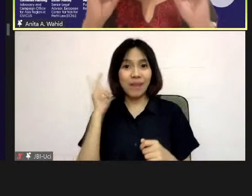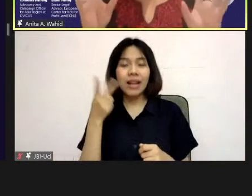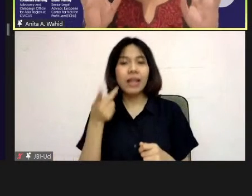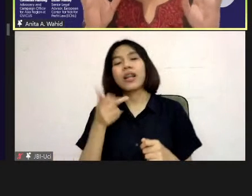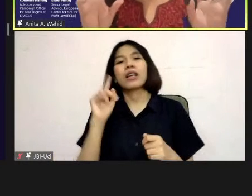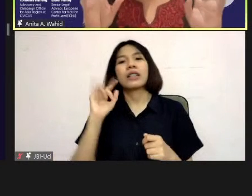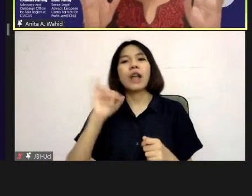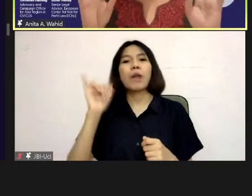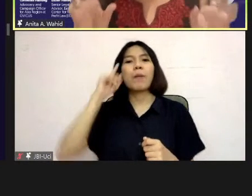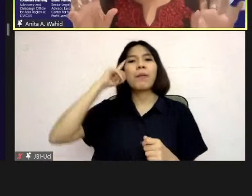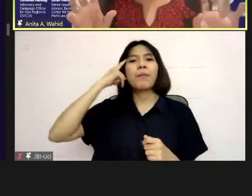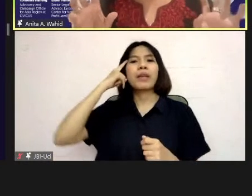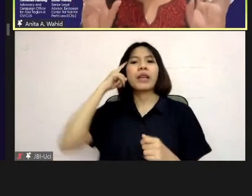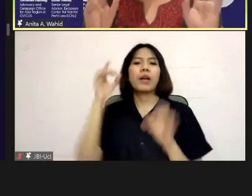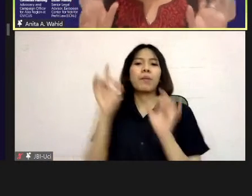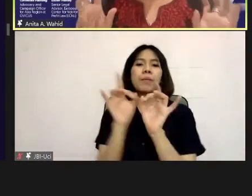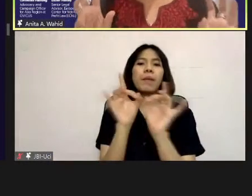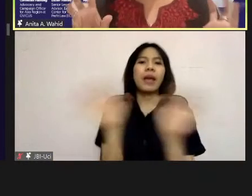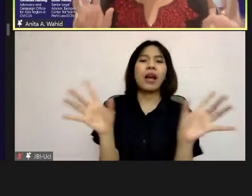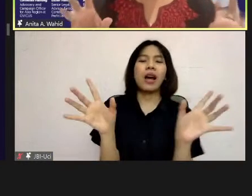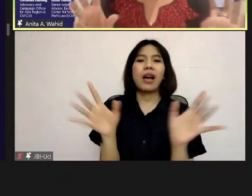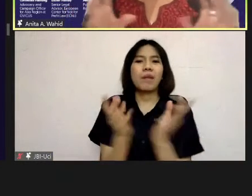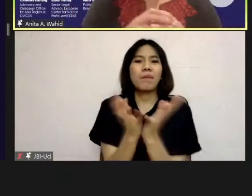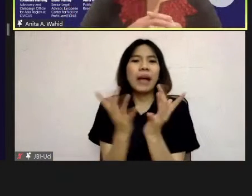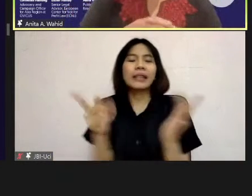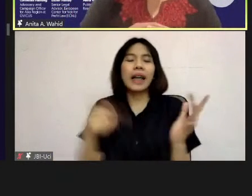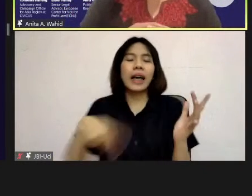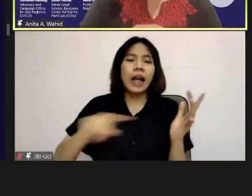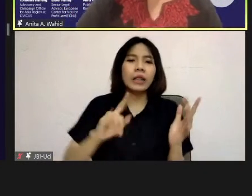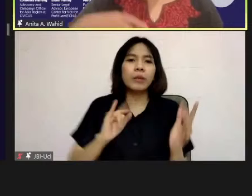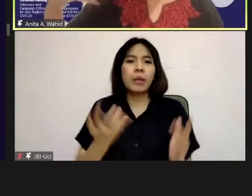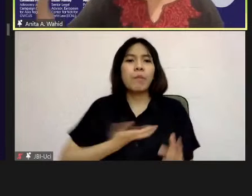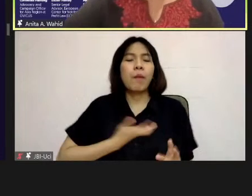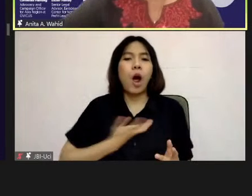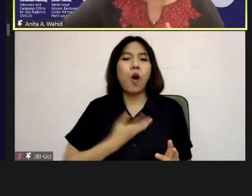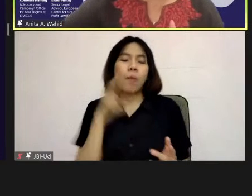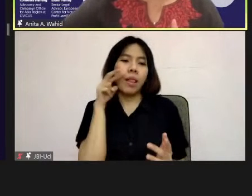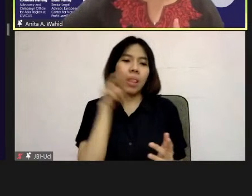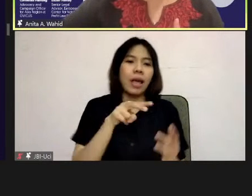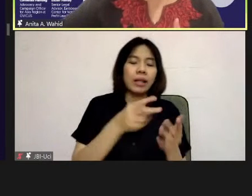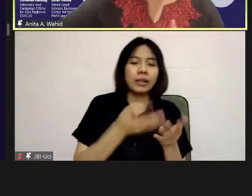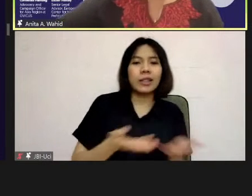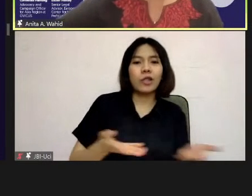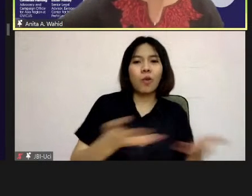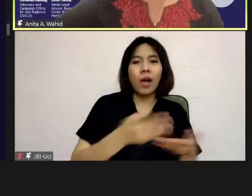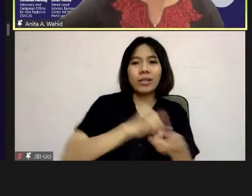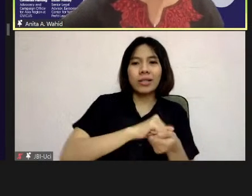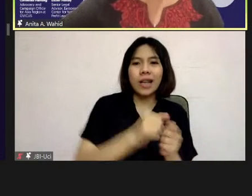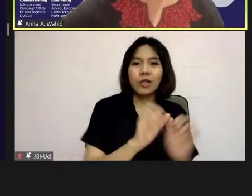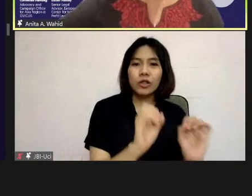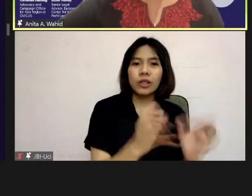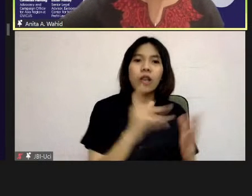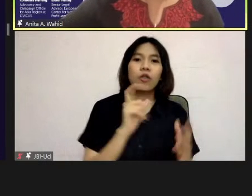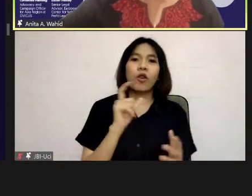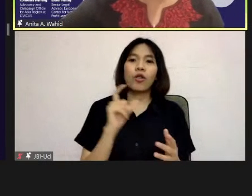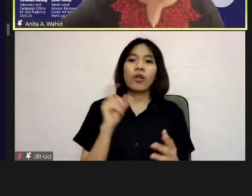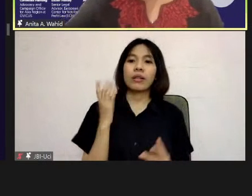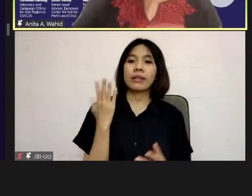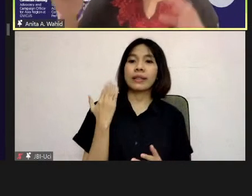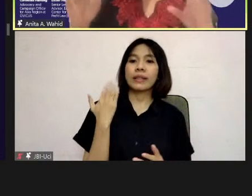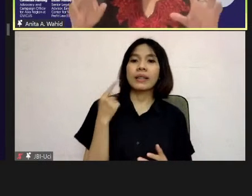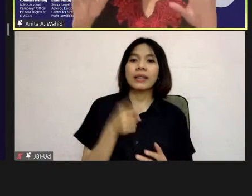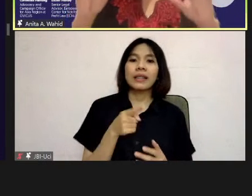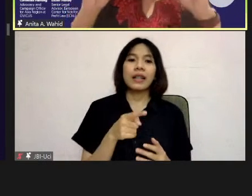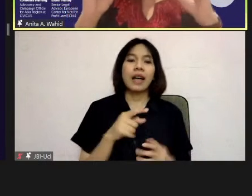the dichotomies, the way the society think is the way they look on cases of the example if there's